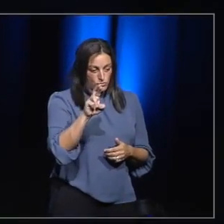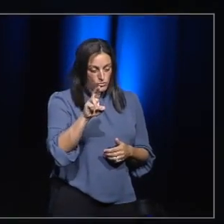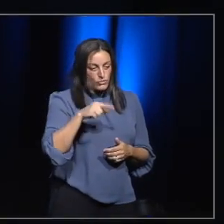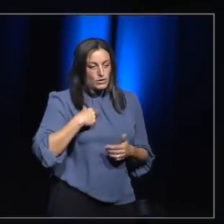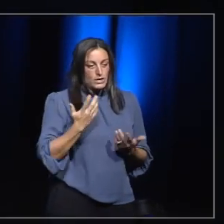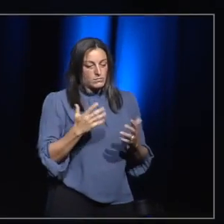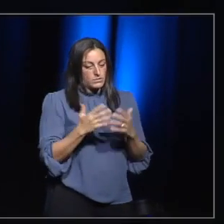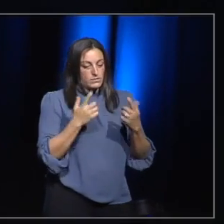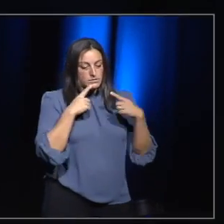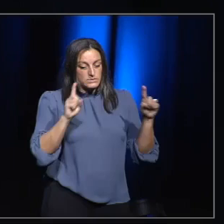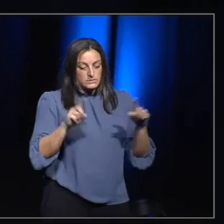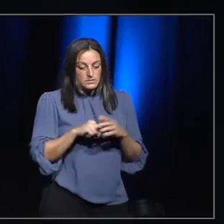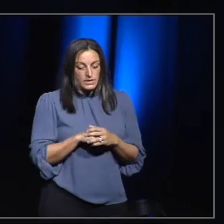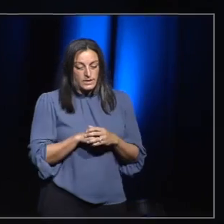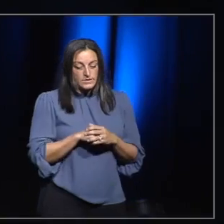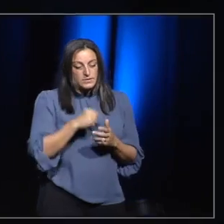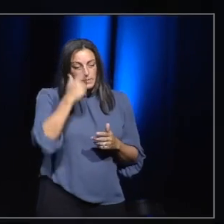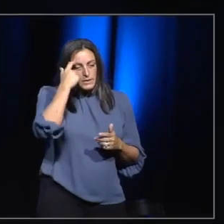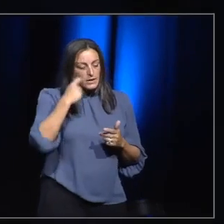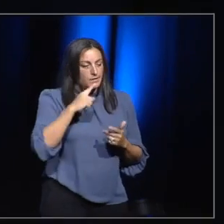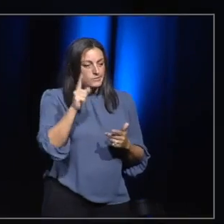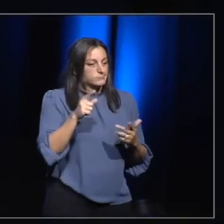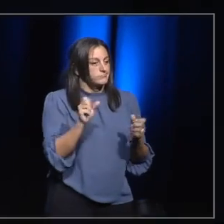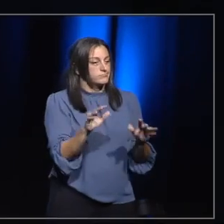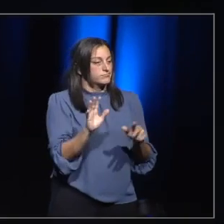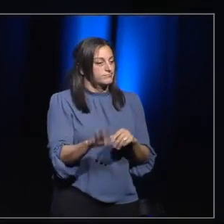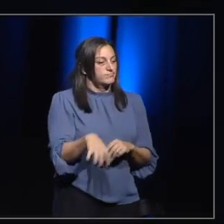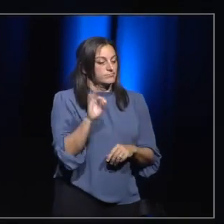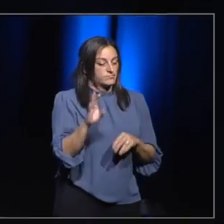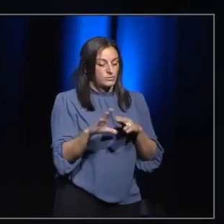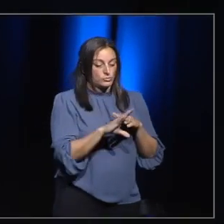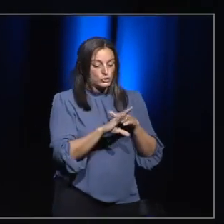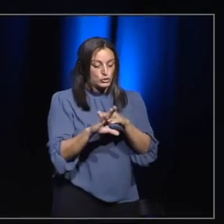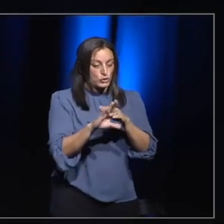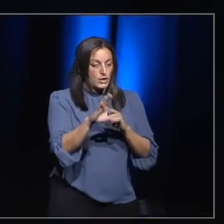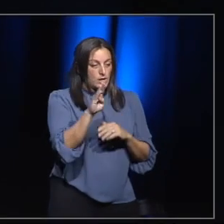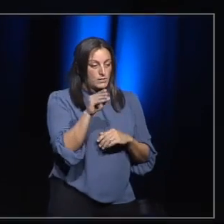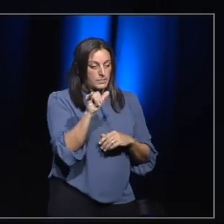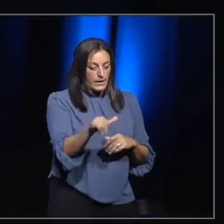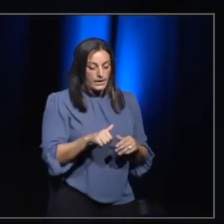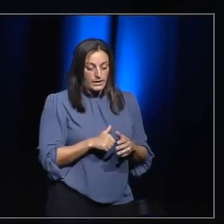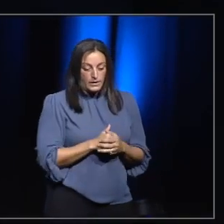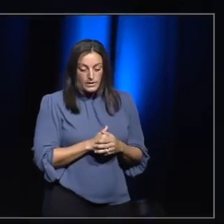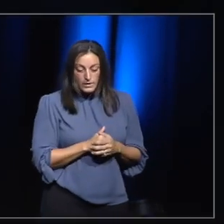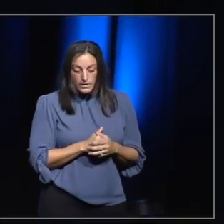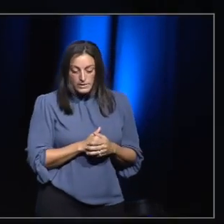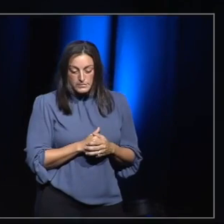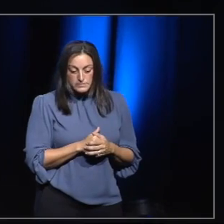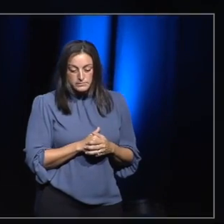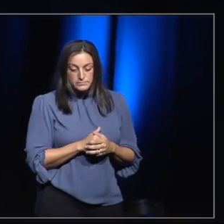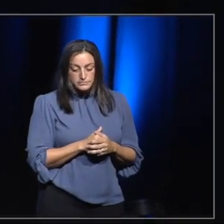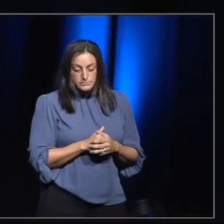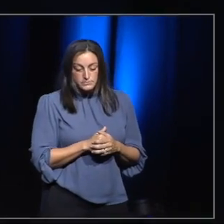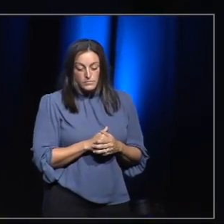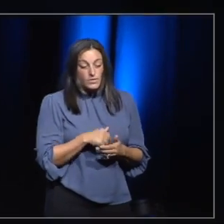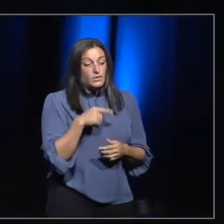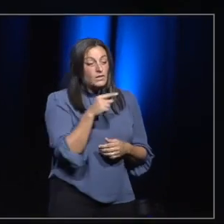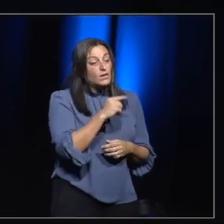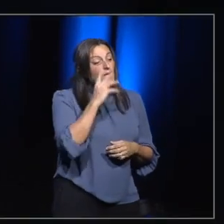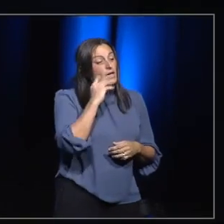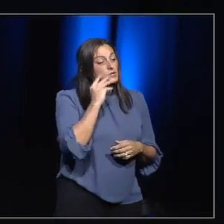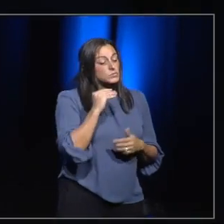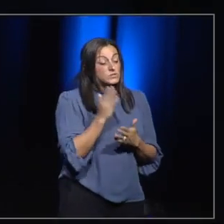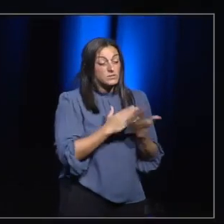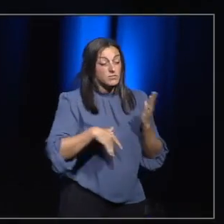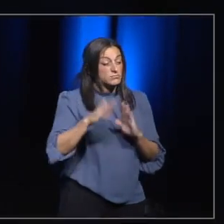the serendipitous discovery of Shark Bay, Garadagudu, Mulgana Sea country, where he experienced some of the